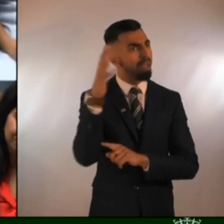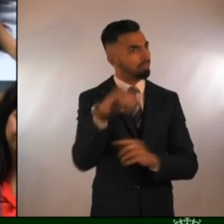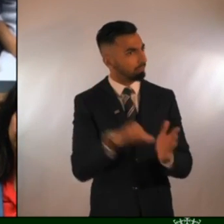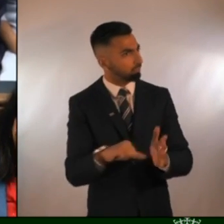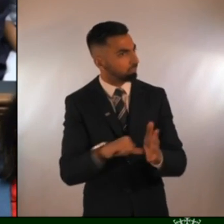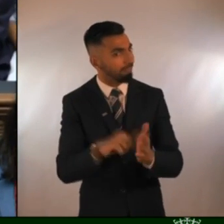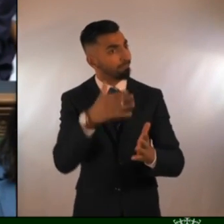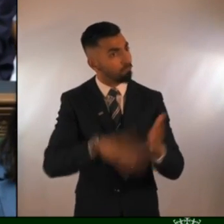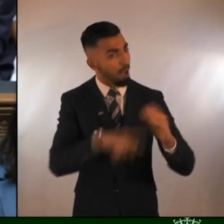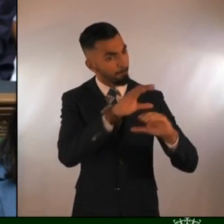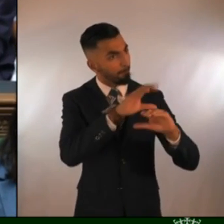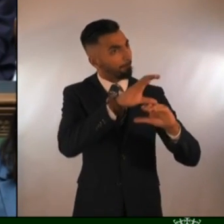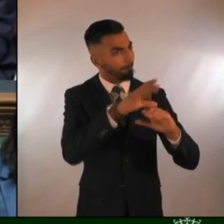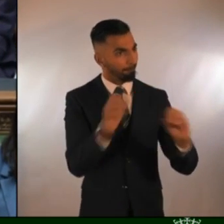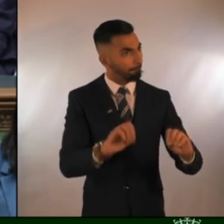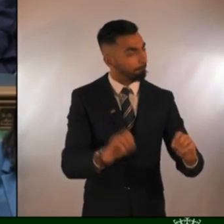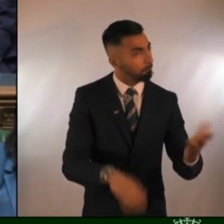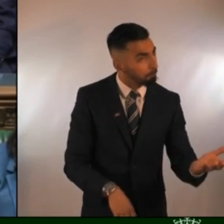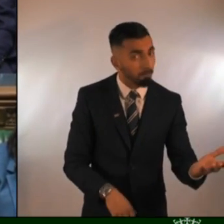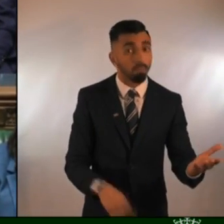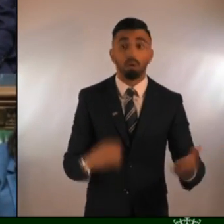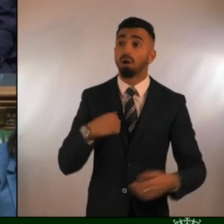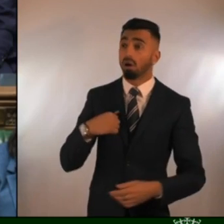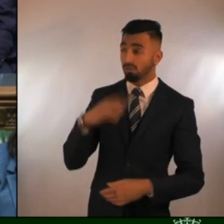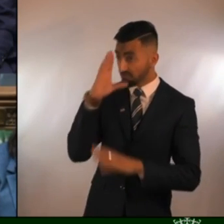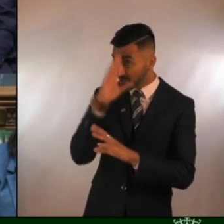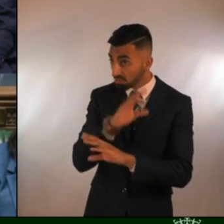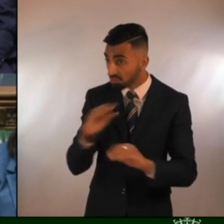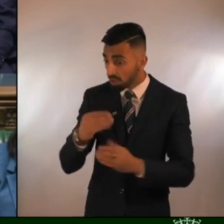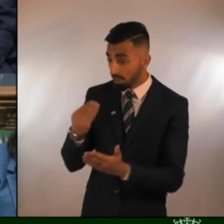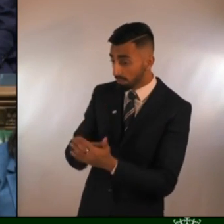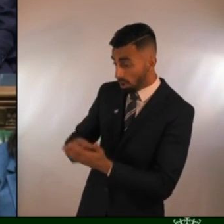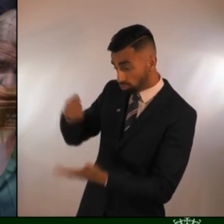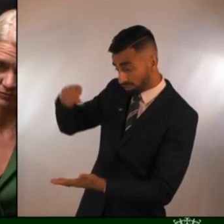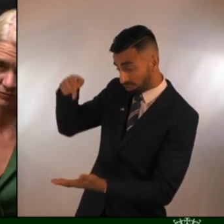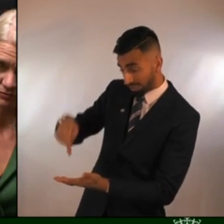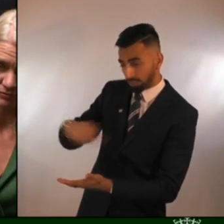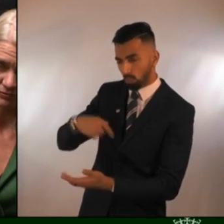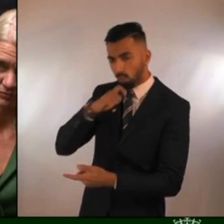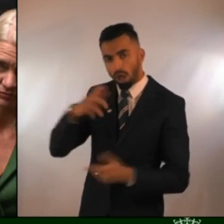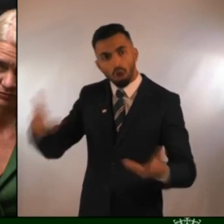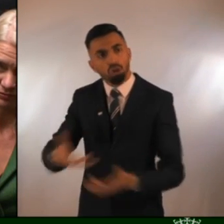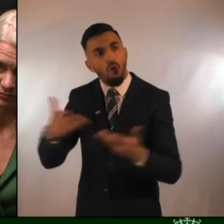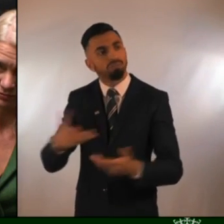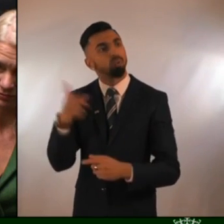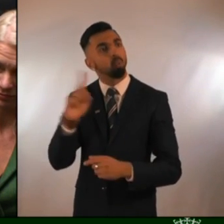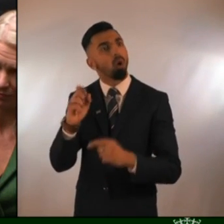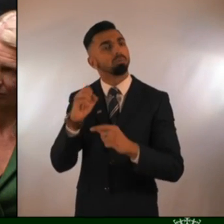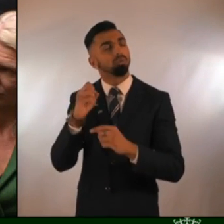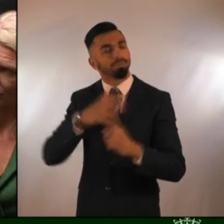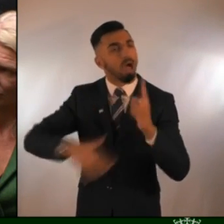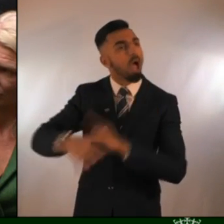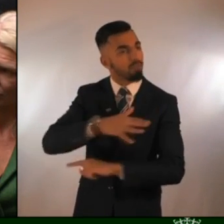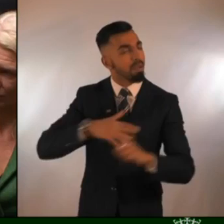incentivise cleaner forms of transportation, and many people still rely on their cars. So I'm pleased to announce today